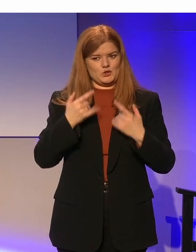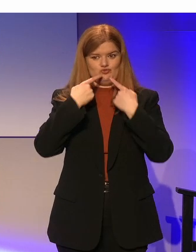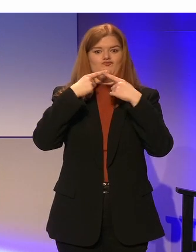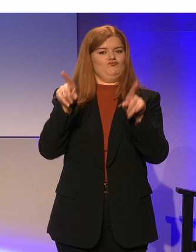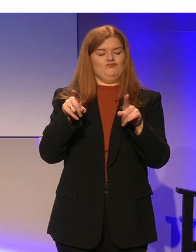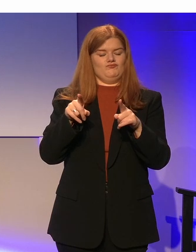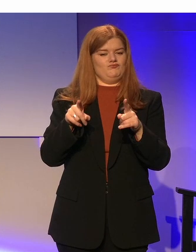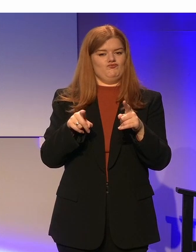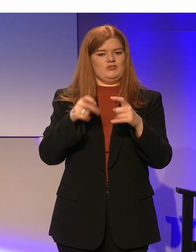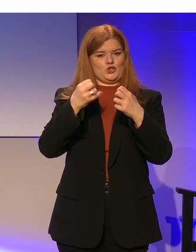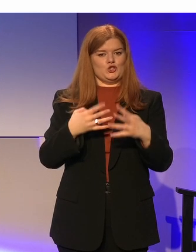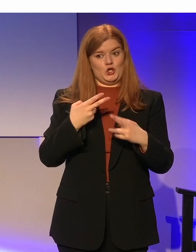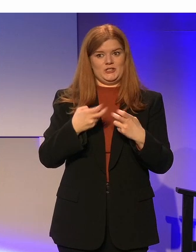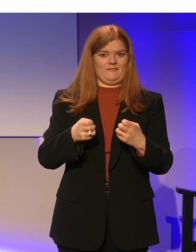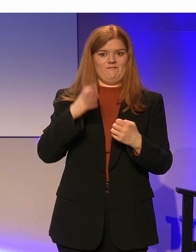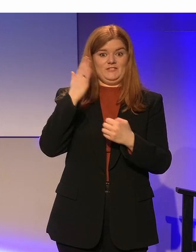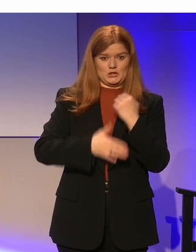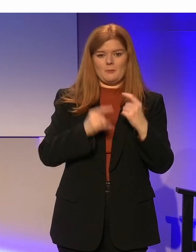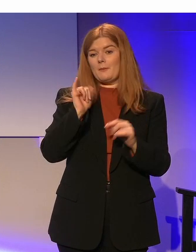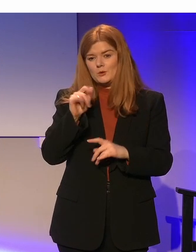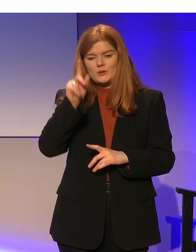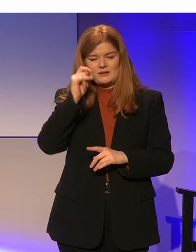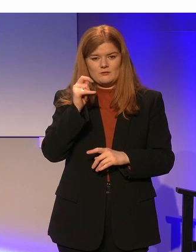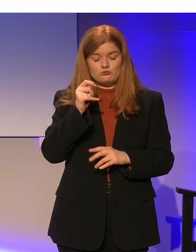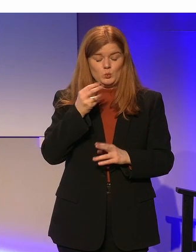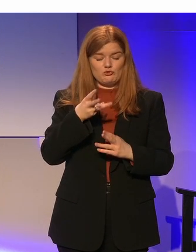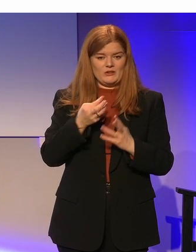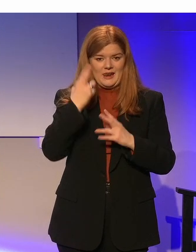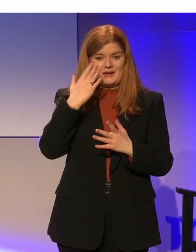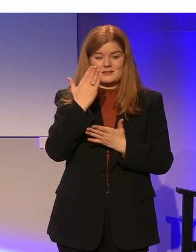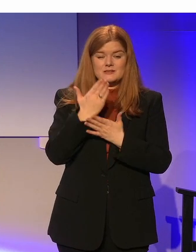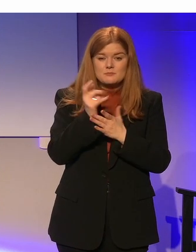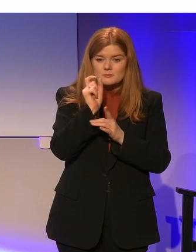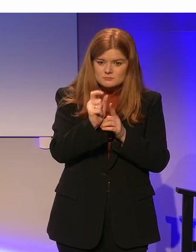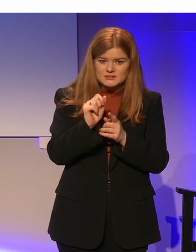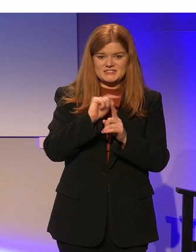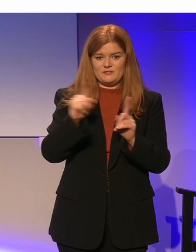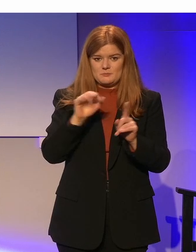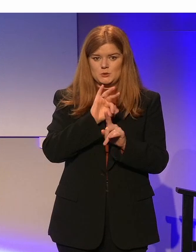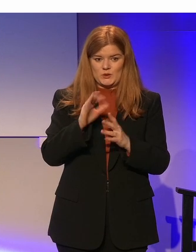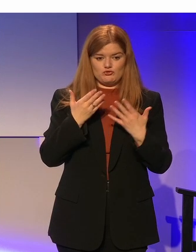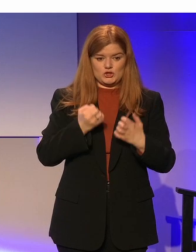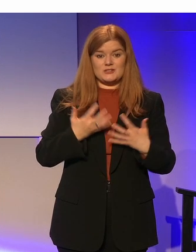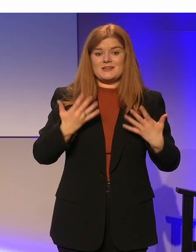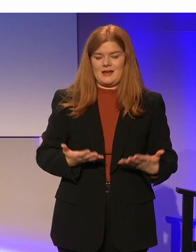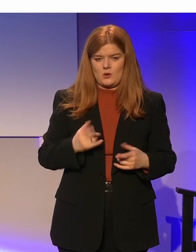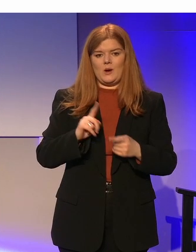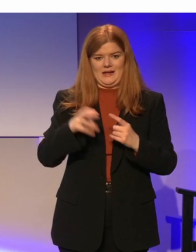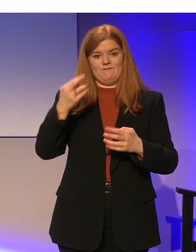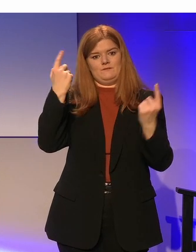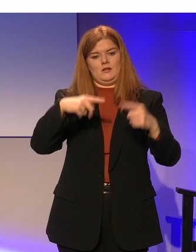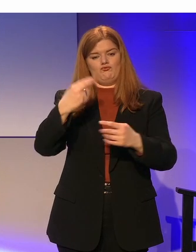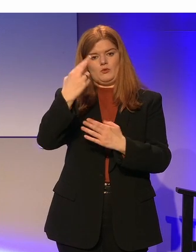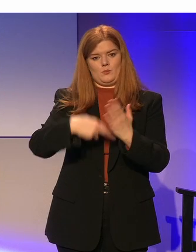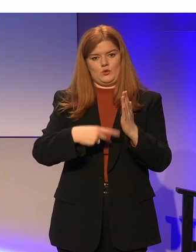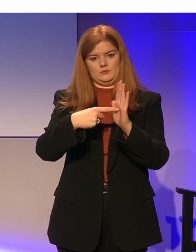very last minute. So you might find there are some small differences between the report that you read in the future and some of the findings that we're talking to you